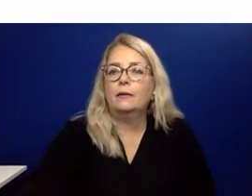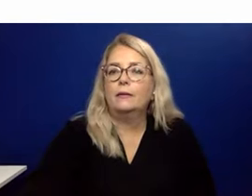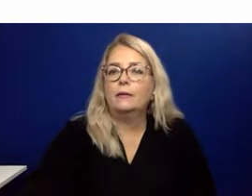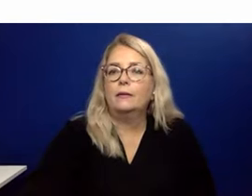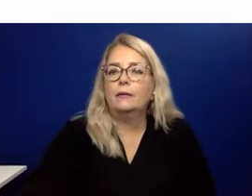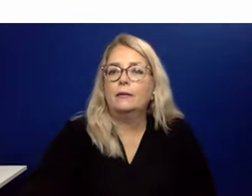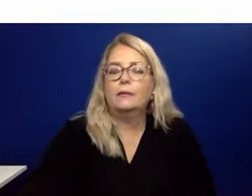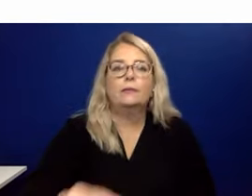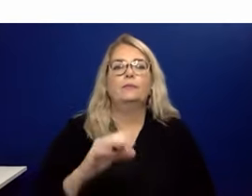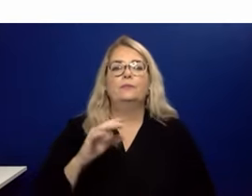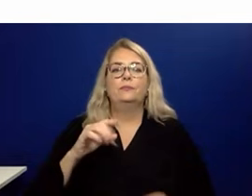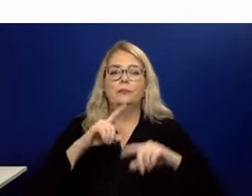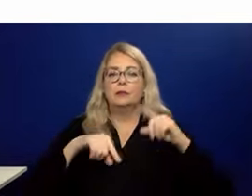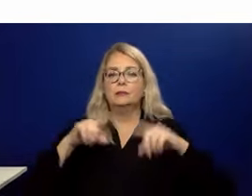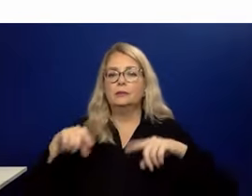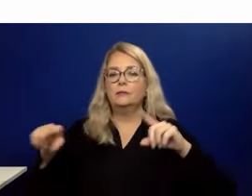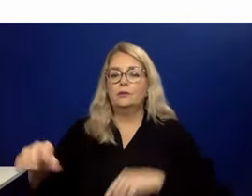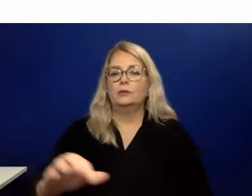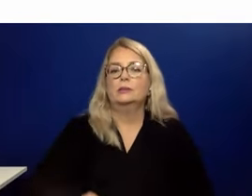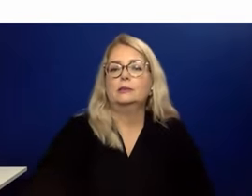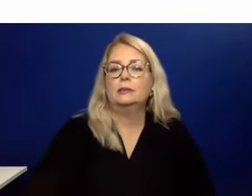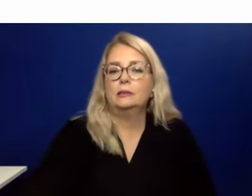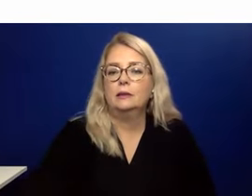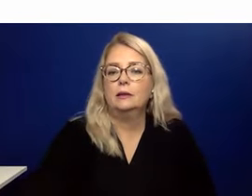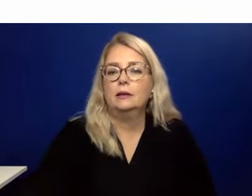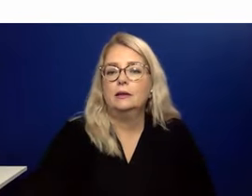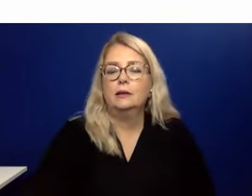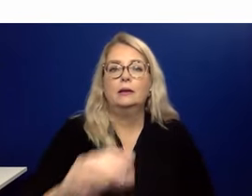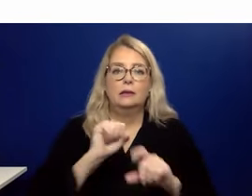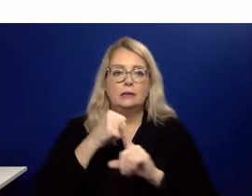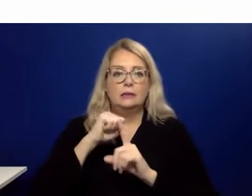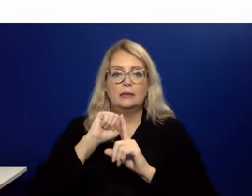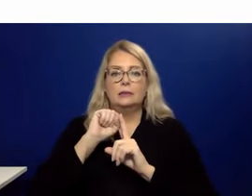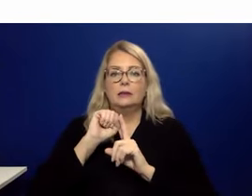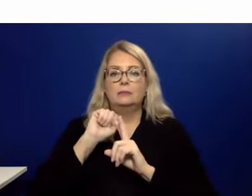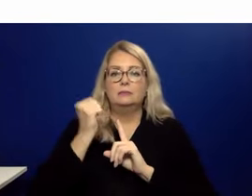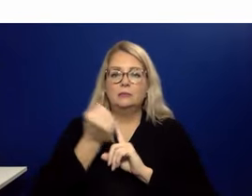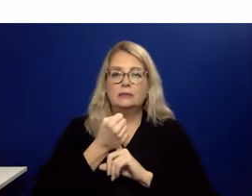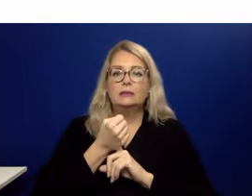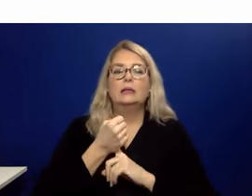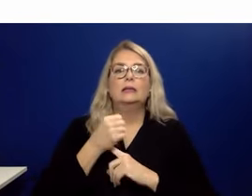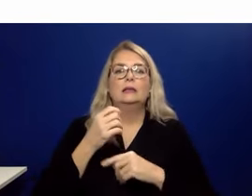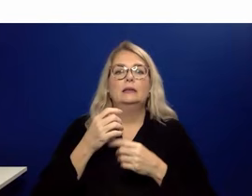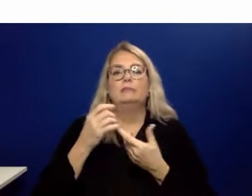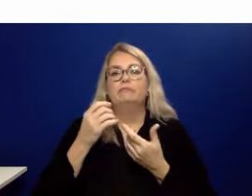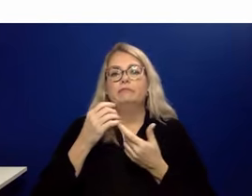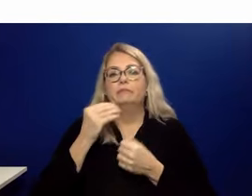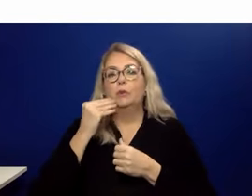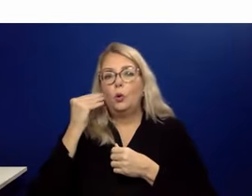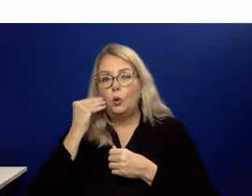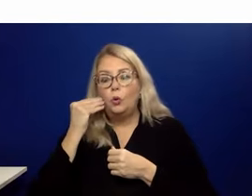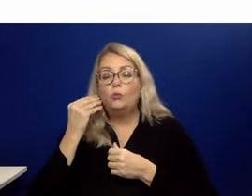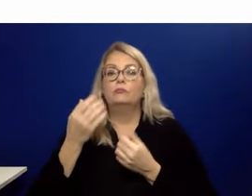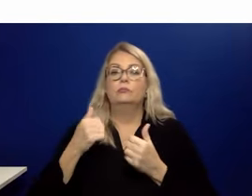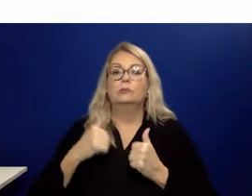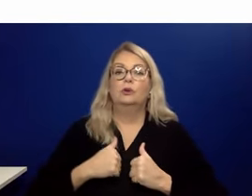The diversity of settings that these nurses saw from my research. Residential homes. Having a home,